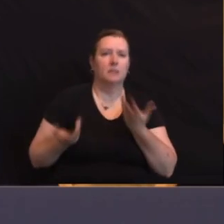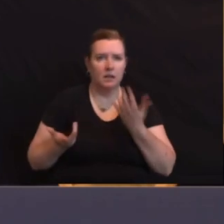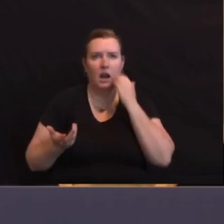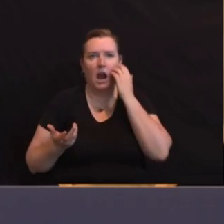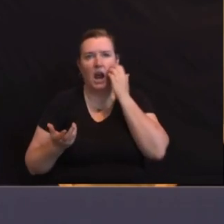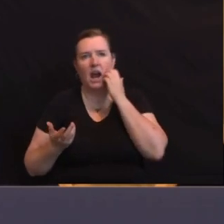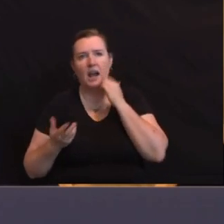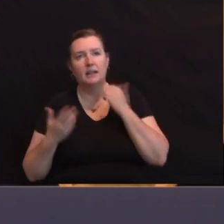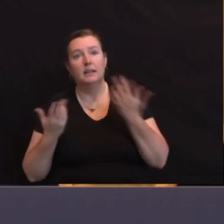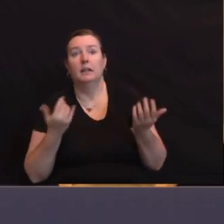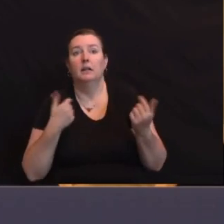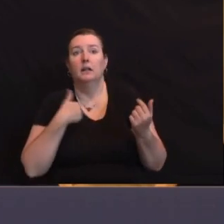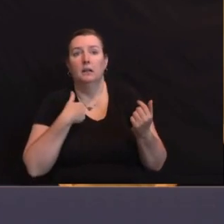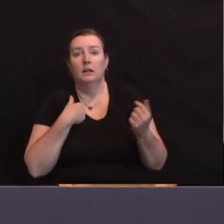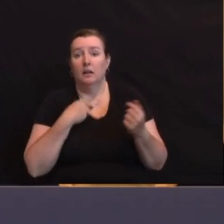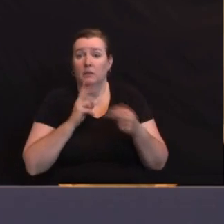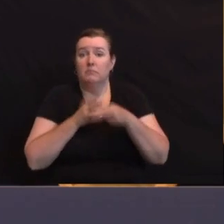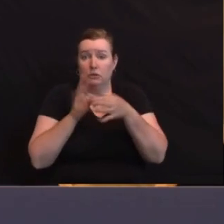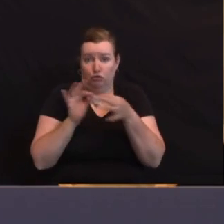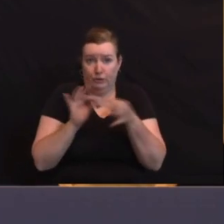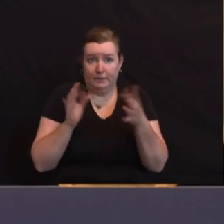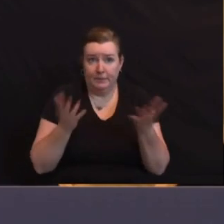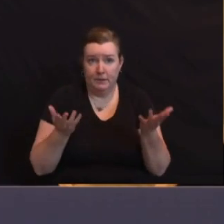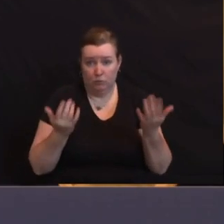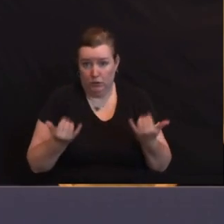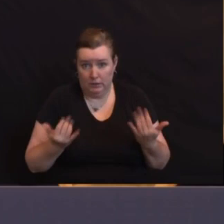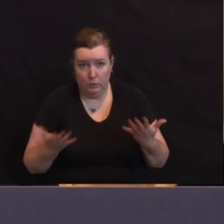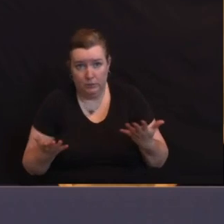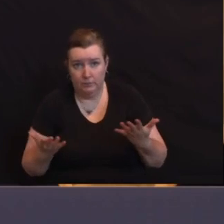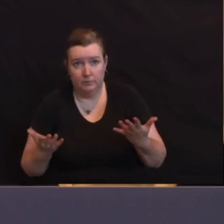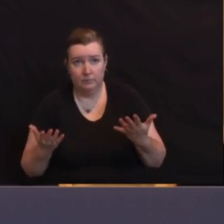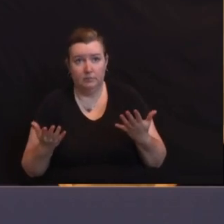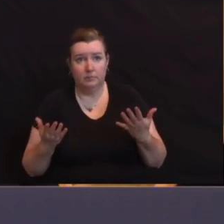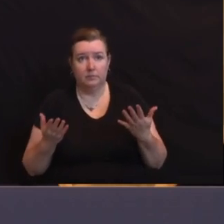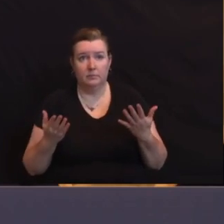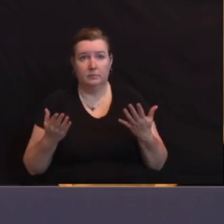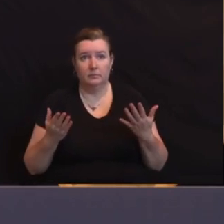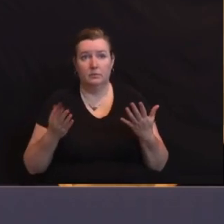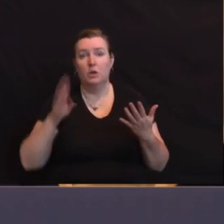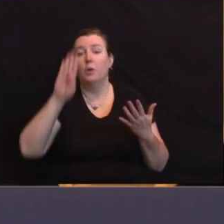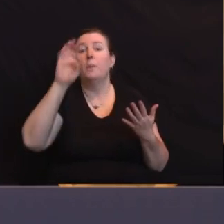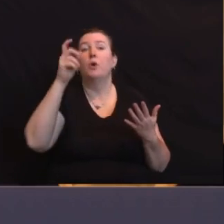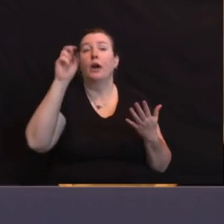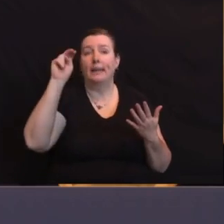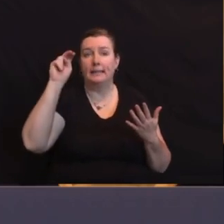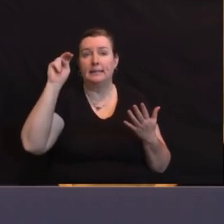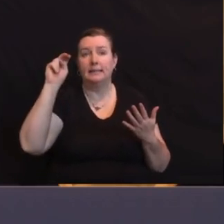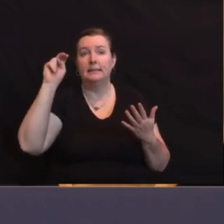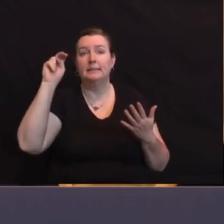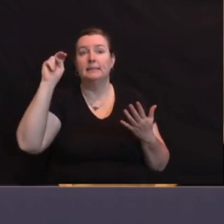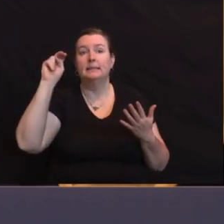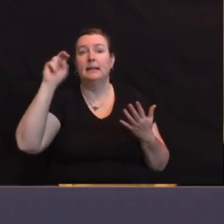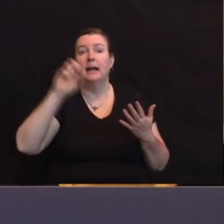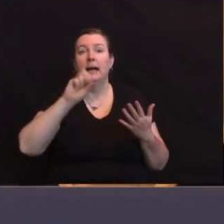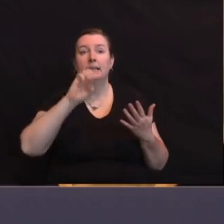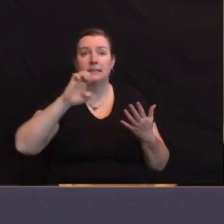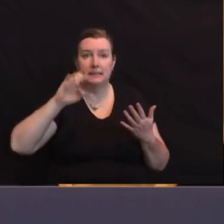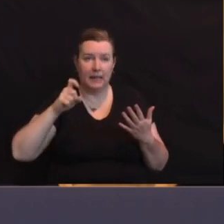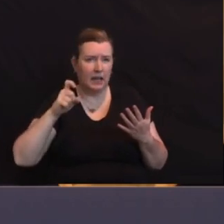my introductory remarks and Judy amplified, Bergen, 97, Essex, 96,